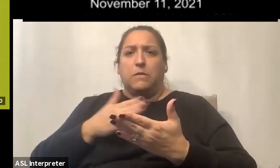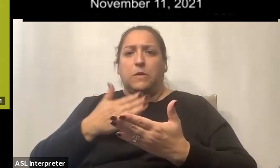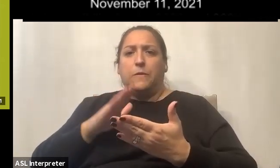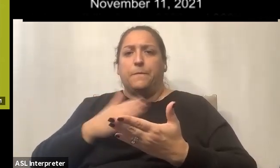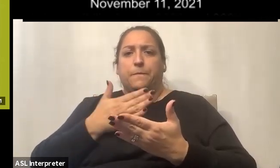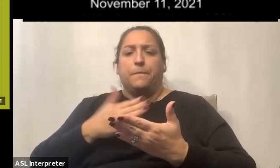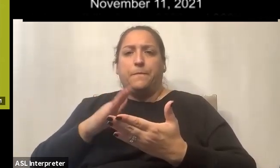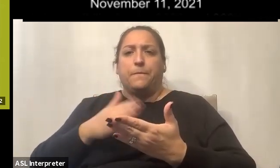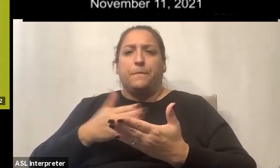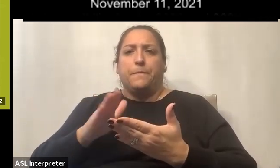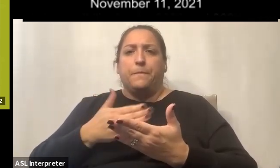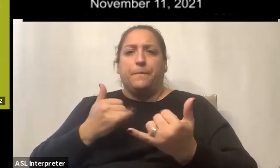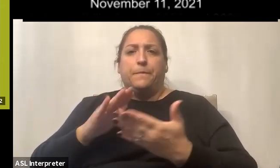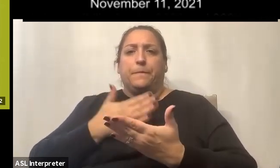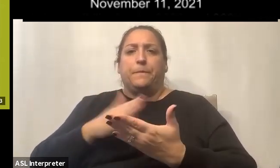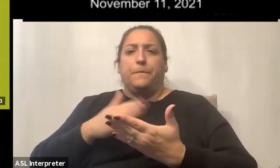awesome.